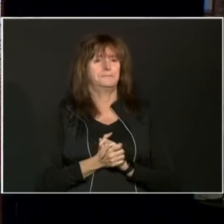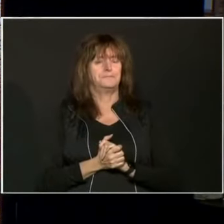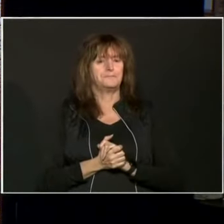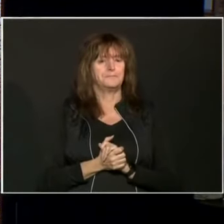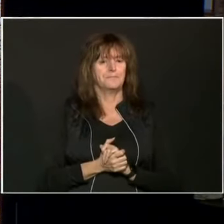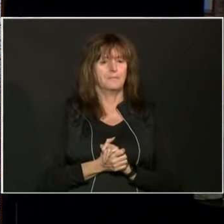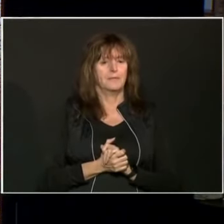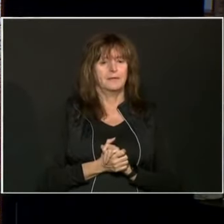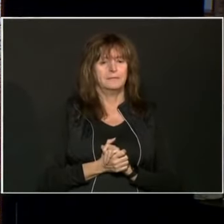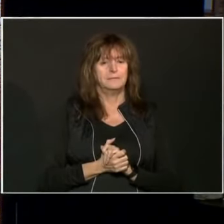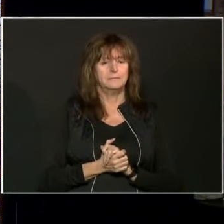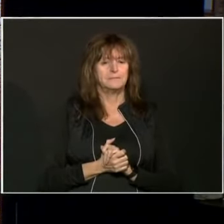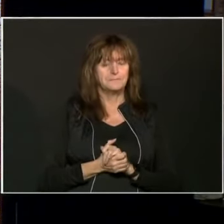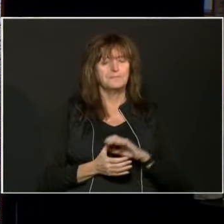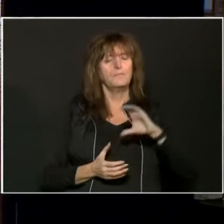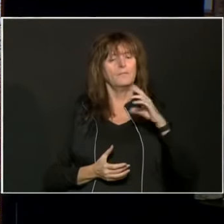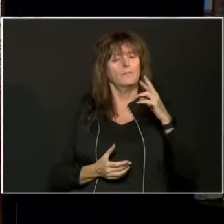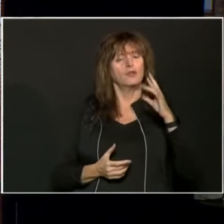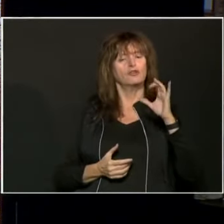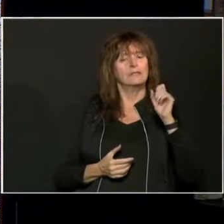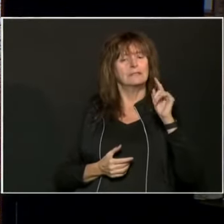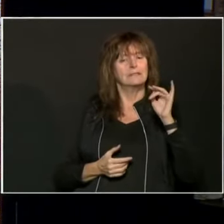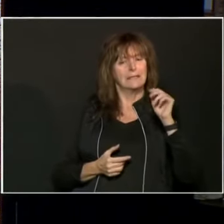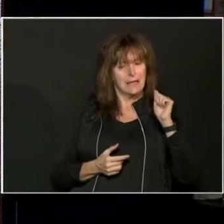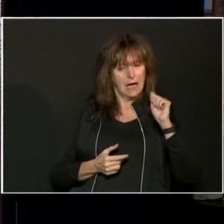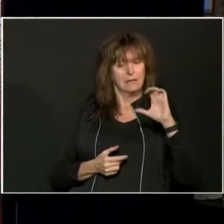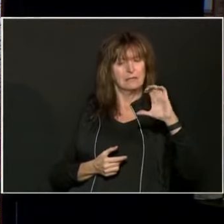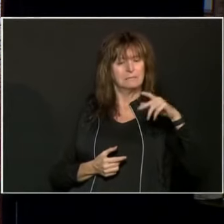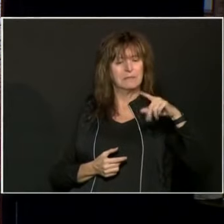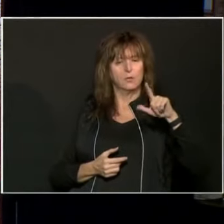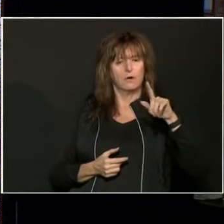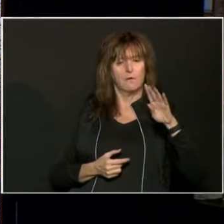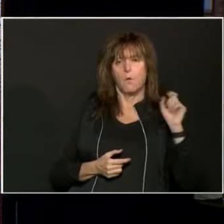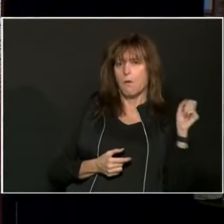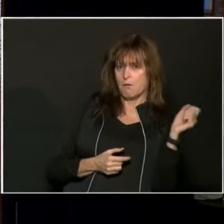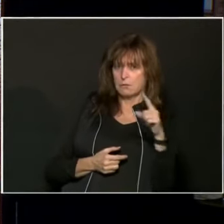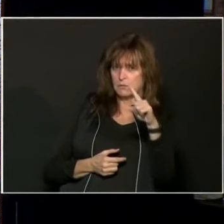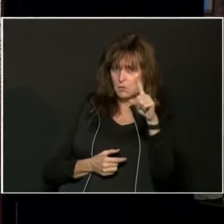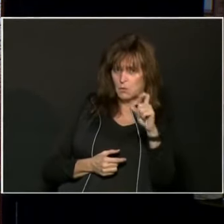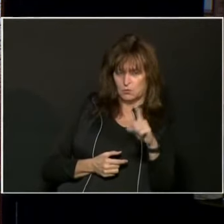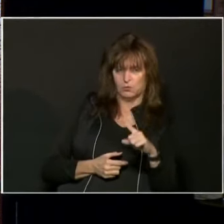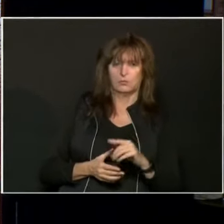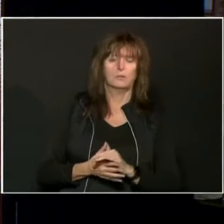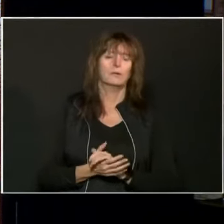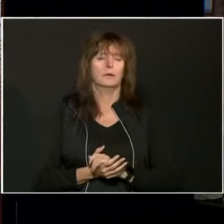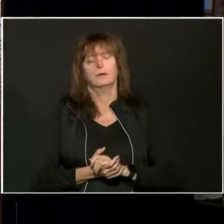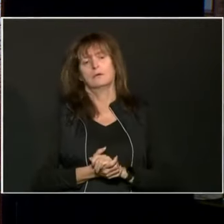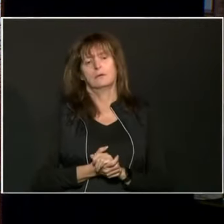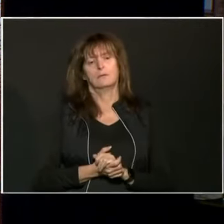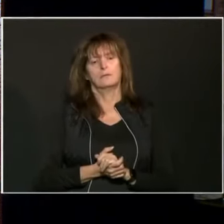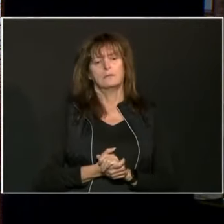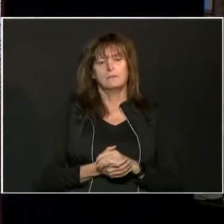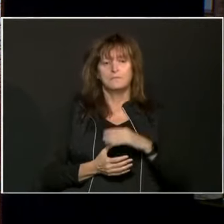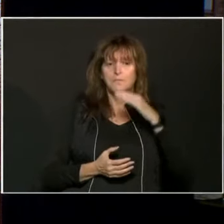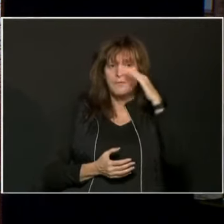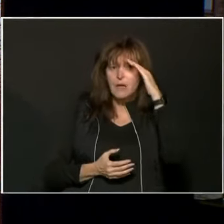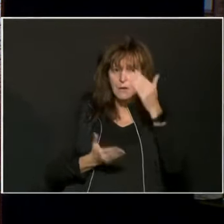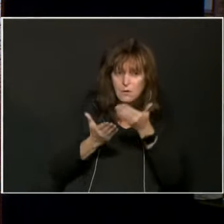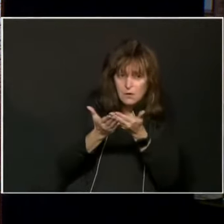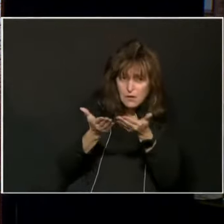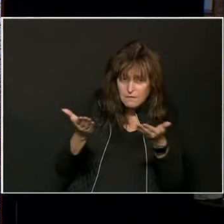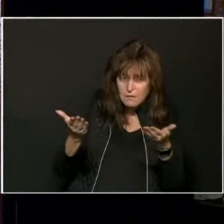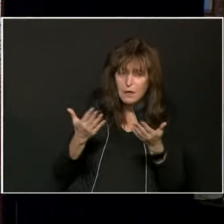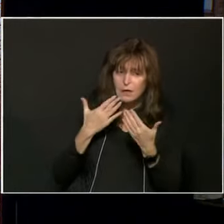with CP24. Please go ahead. Hi, everyone. Thanks for taking my question today. Oh, sorry, there was getting a bit of